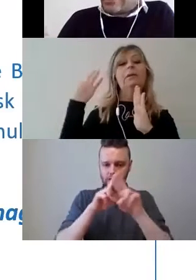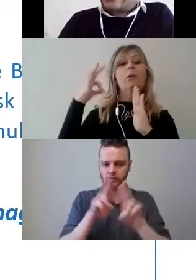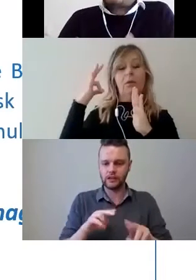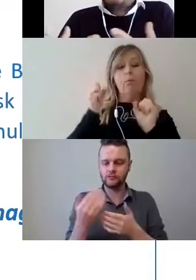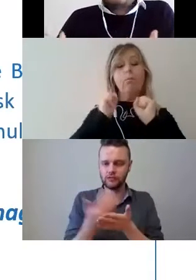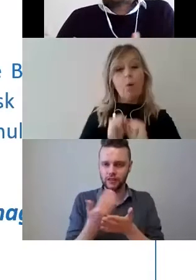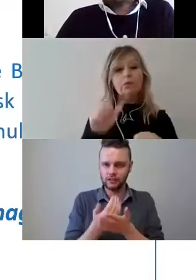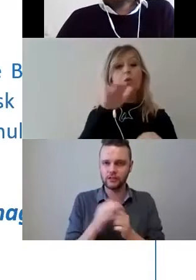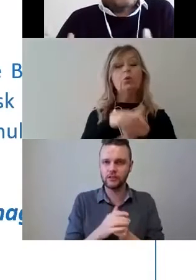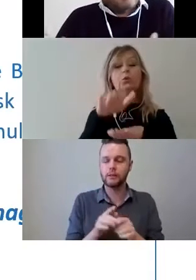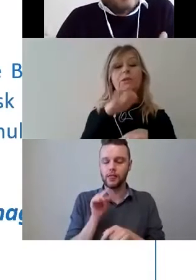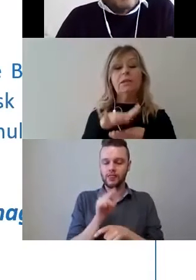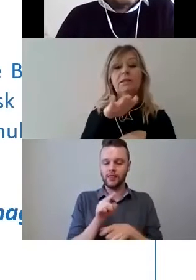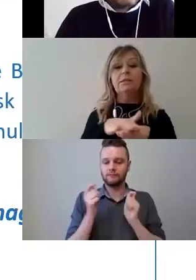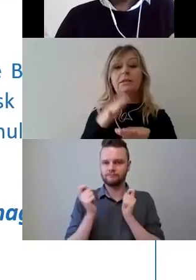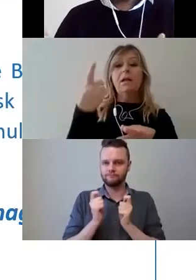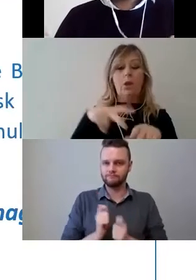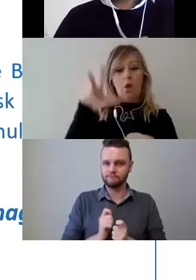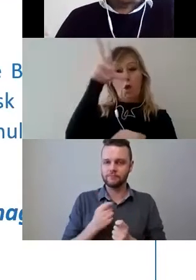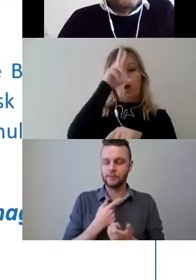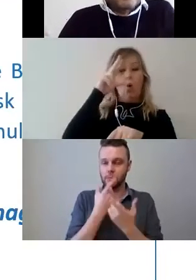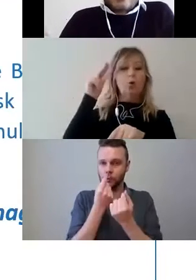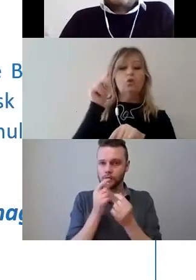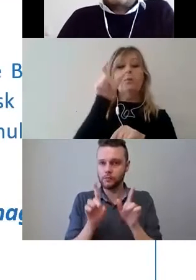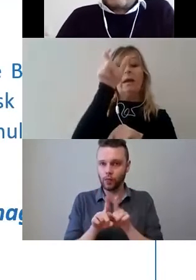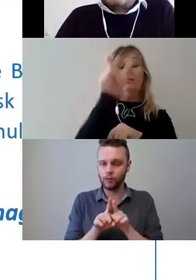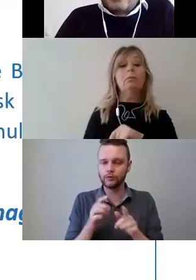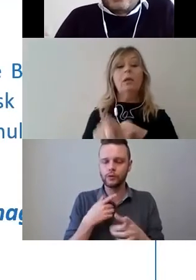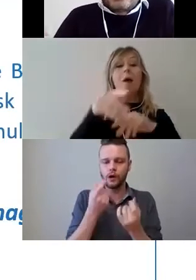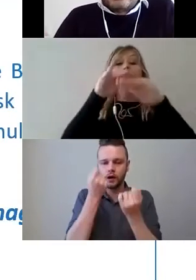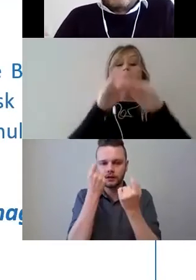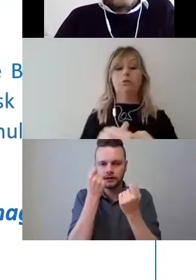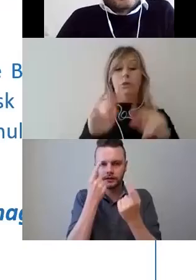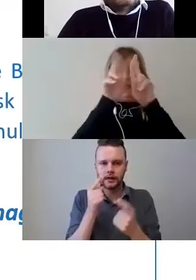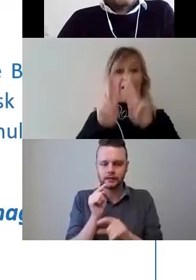but adapting those tools, it's possible also to understand that